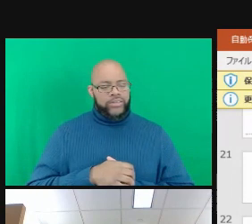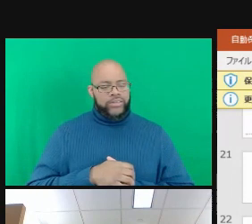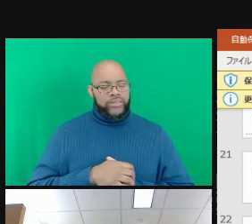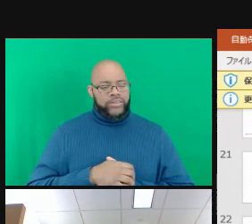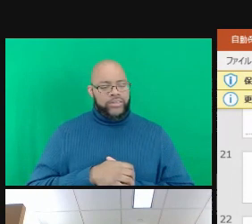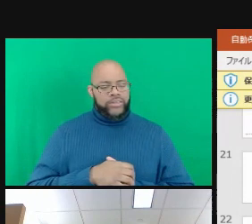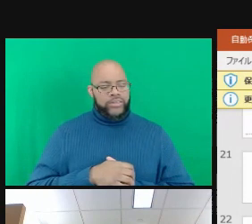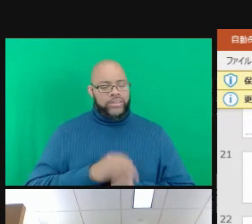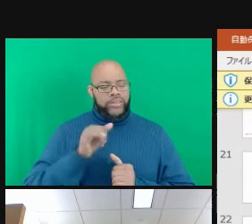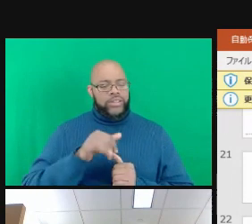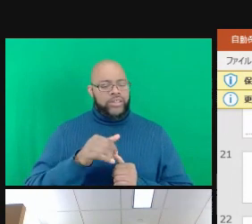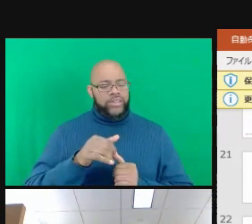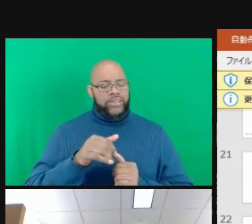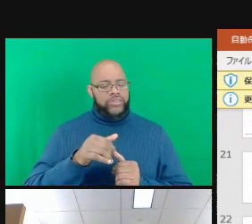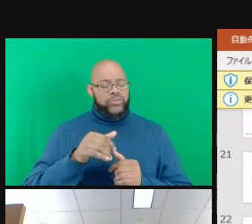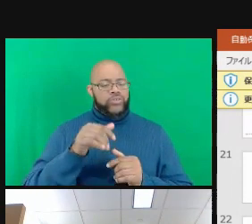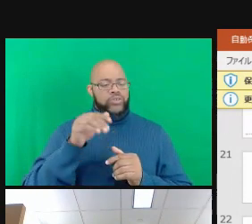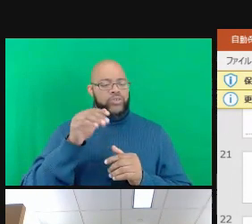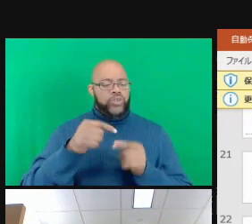antibody isotype.